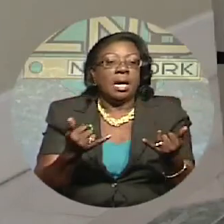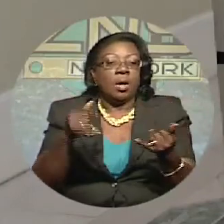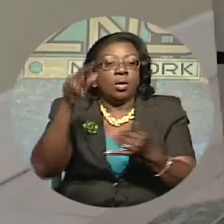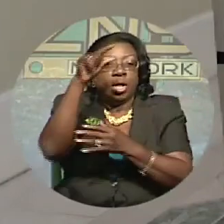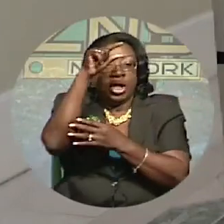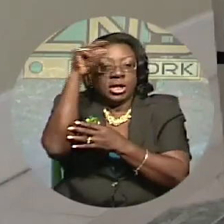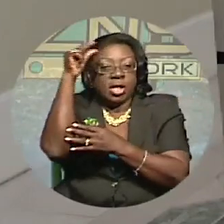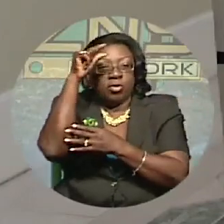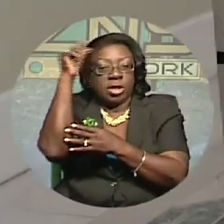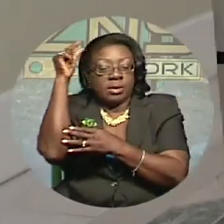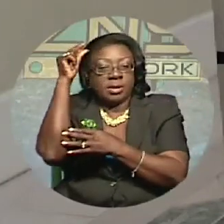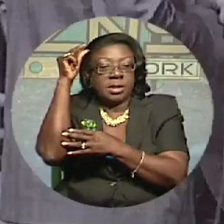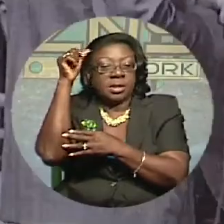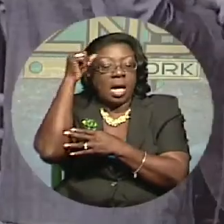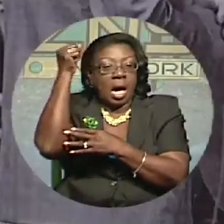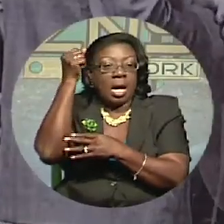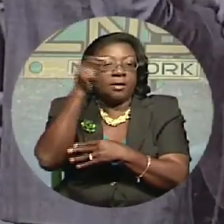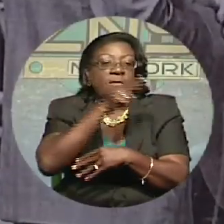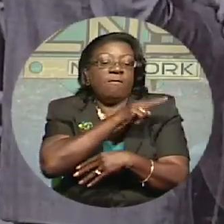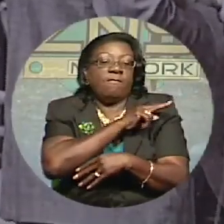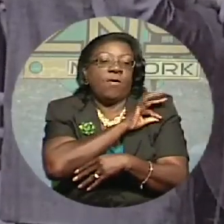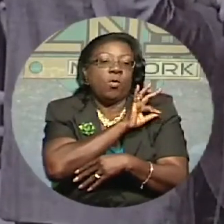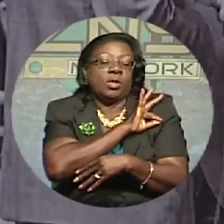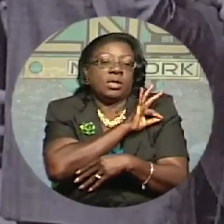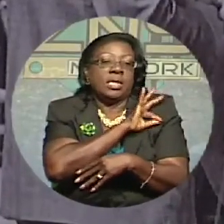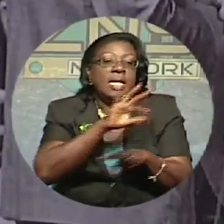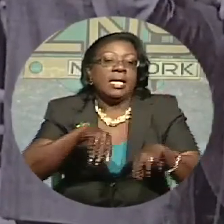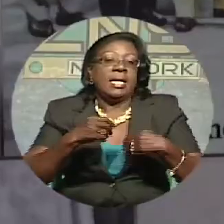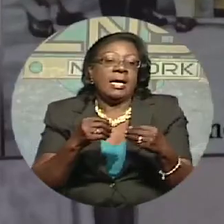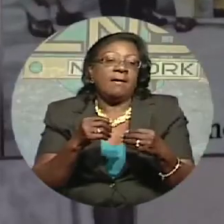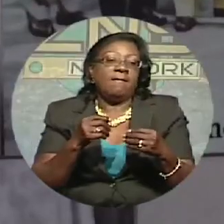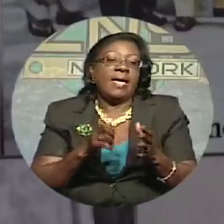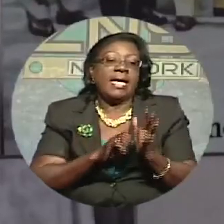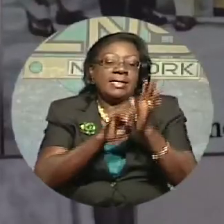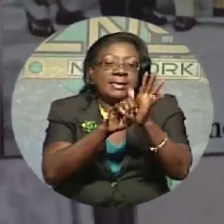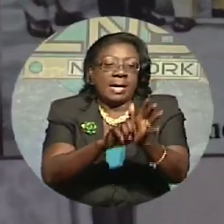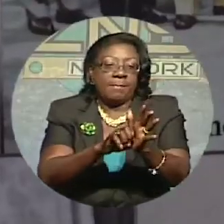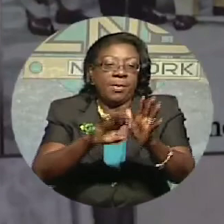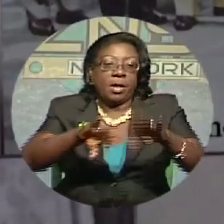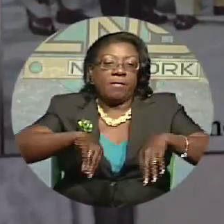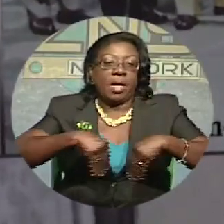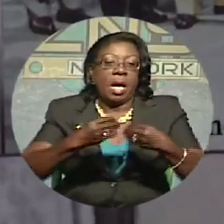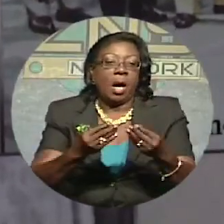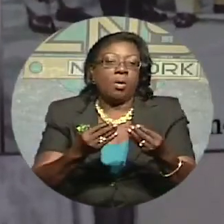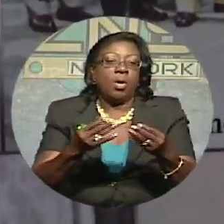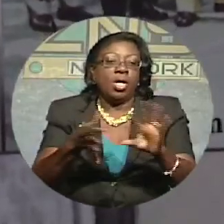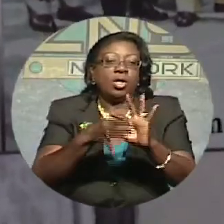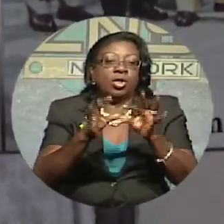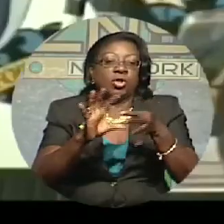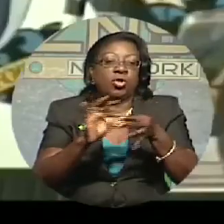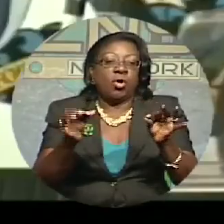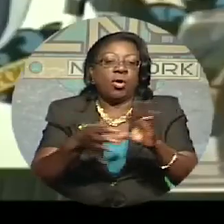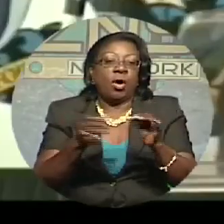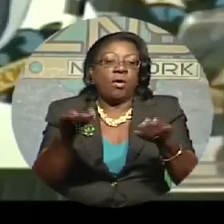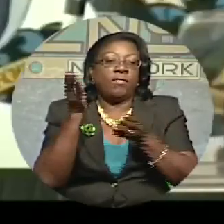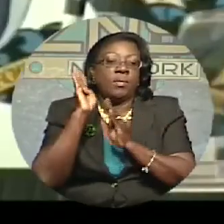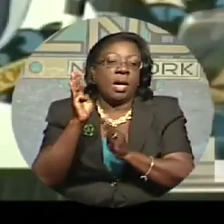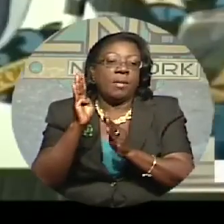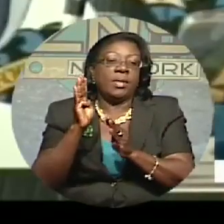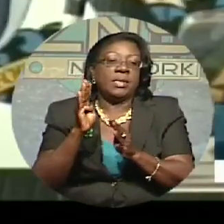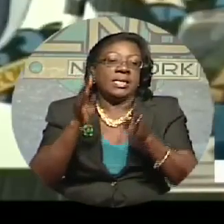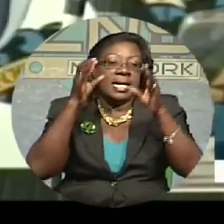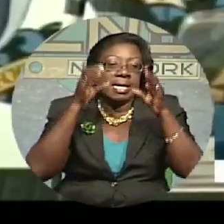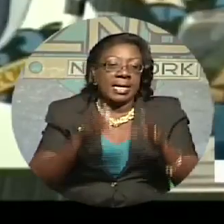His Excellency Sir Arthur Folks, gave examples of how the story of the Bahamas could be told. We not only have to write